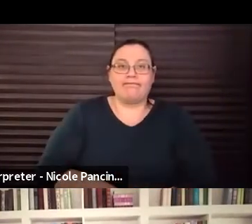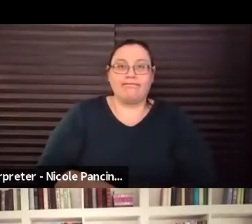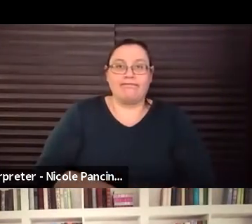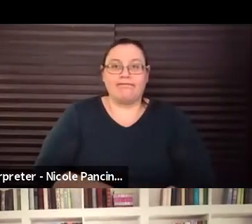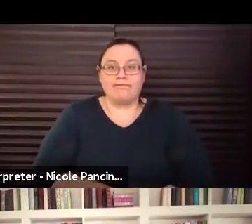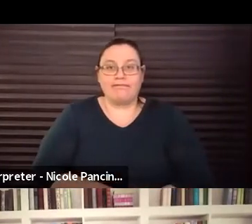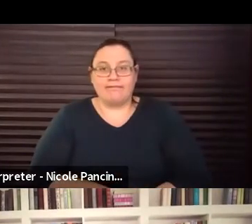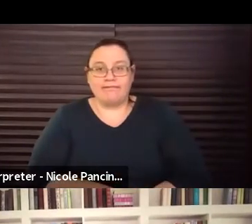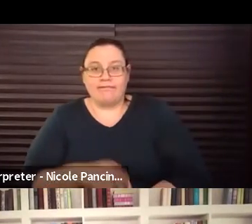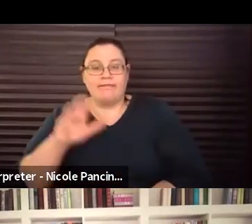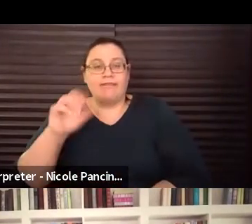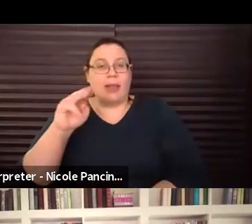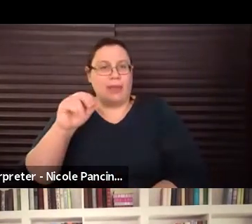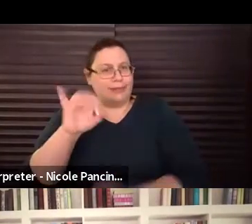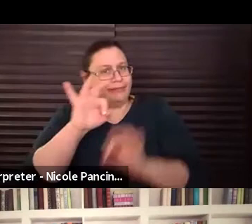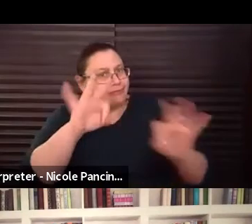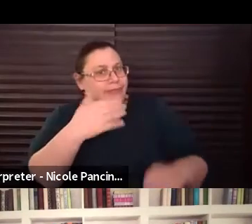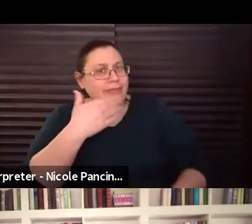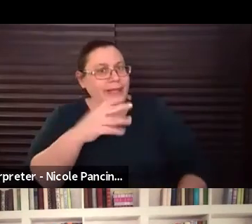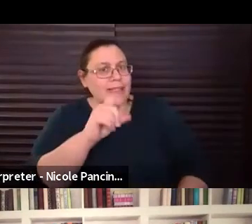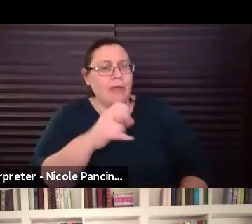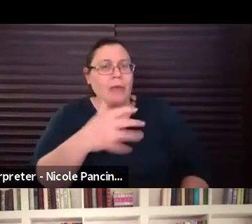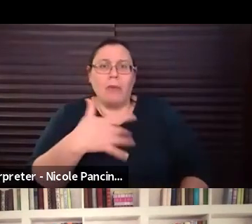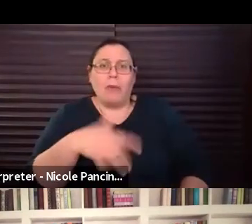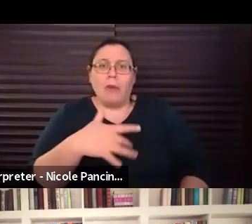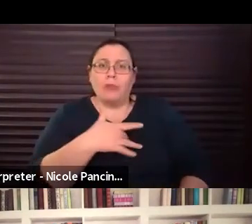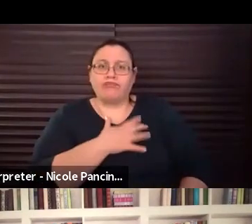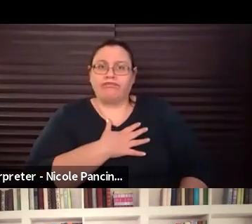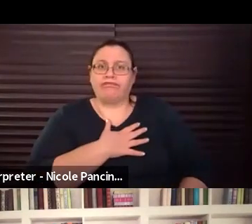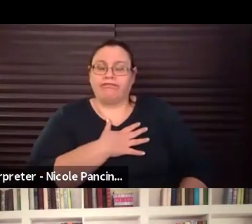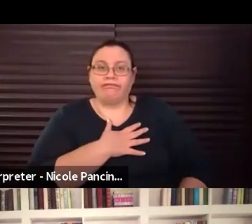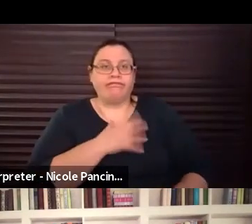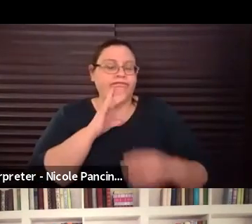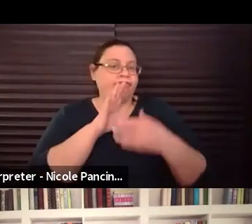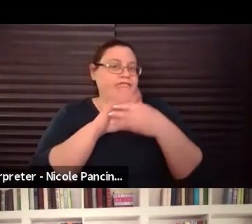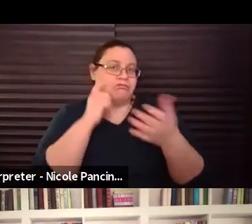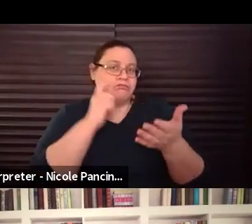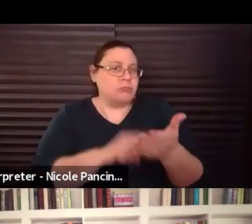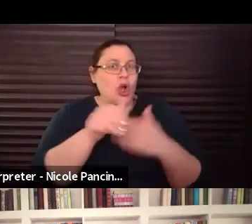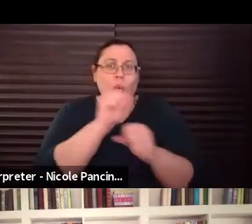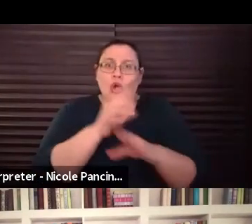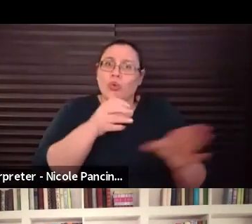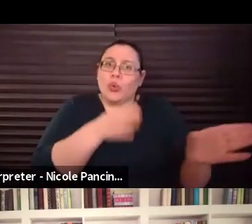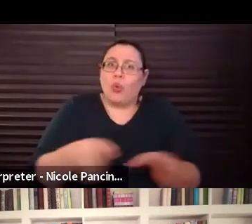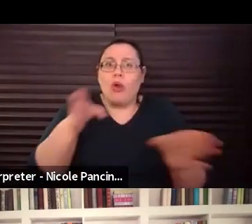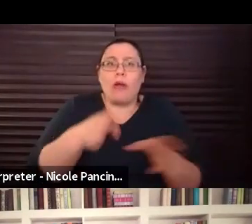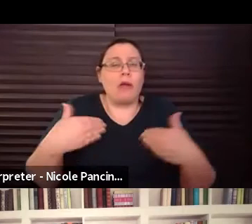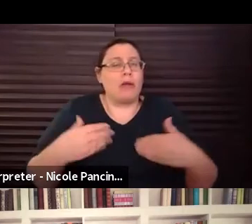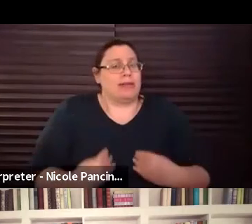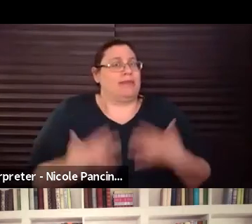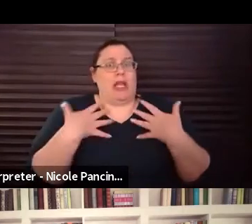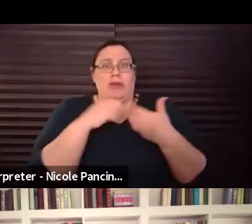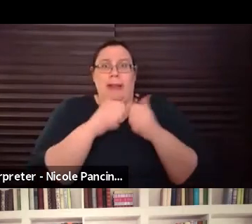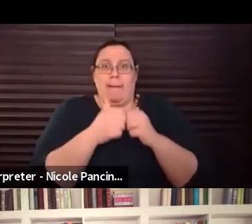Thanks, Dave. It's certainly disturbing. And I just want to shout out all of the workers who are organizing. It's a really inspiring campaign